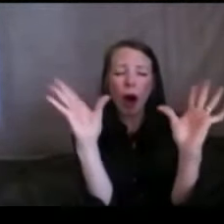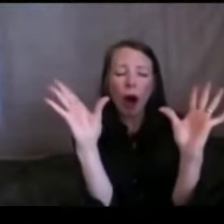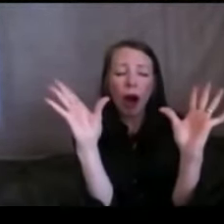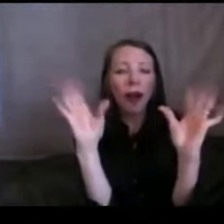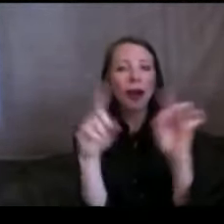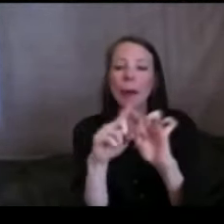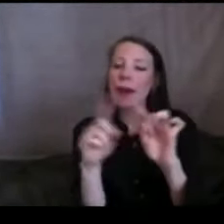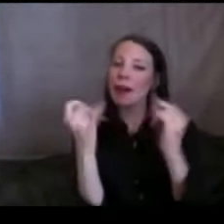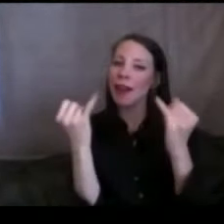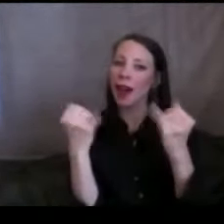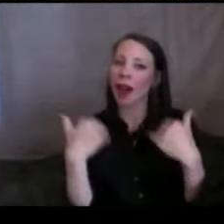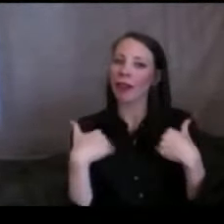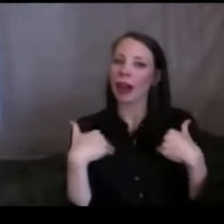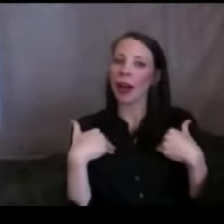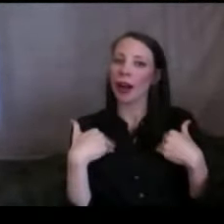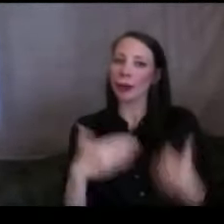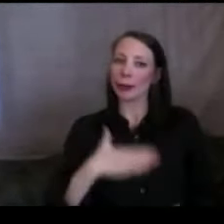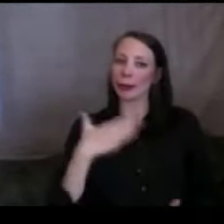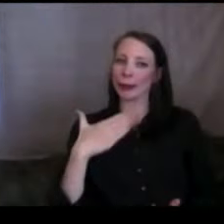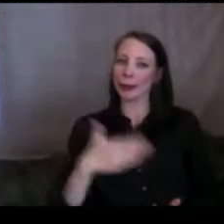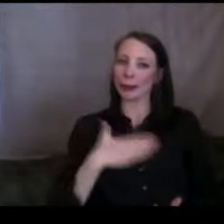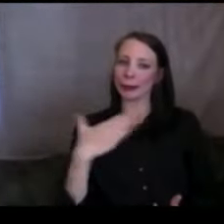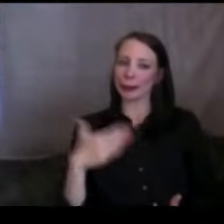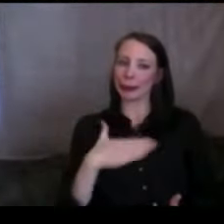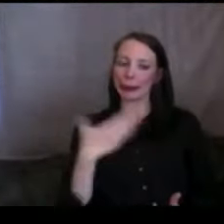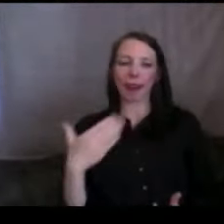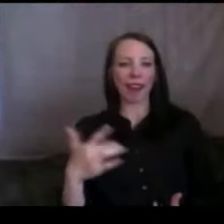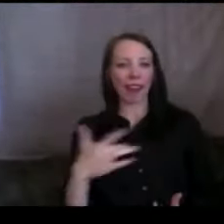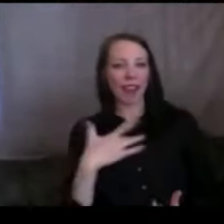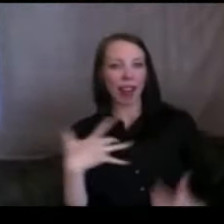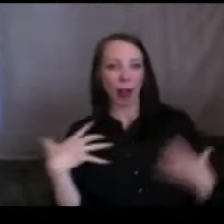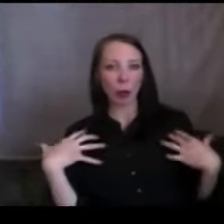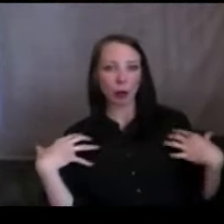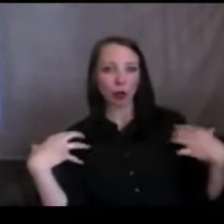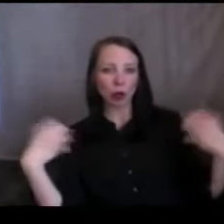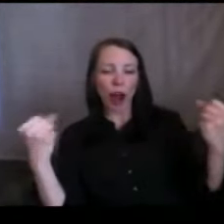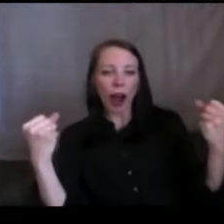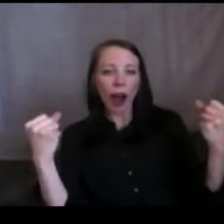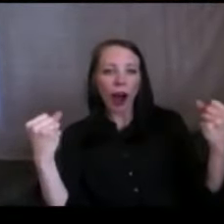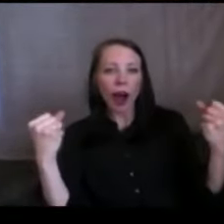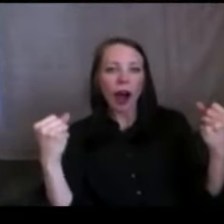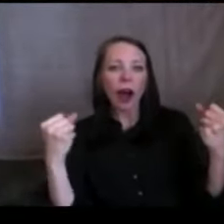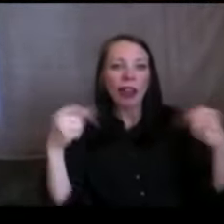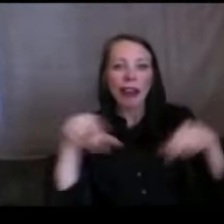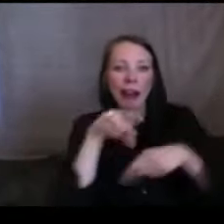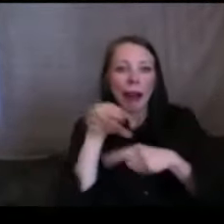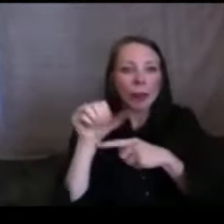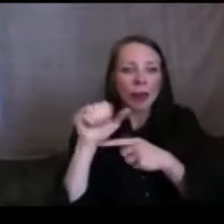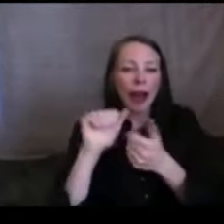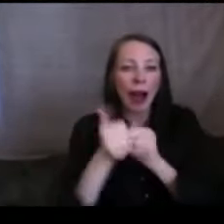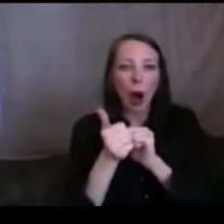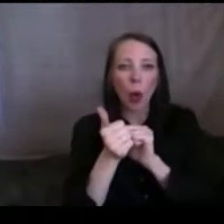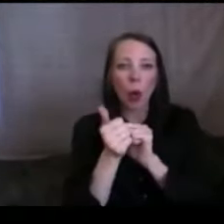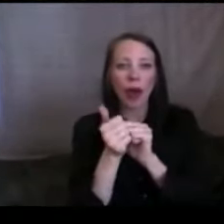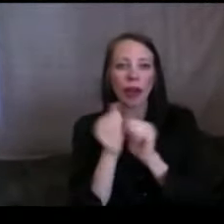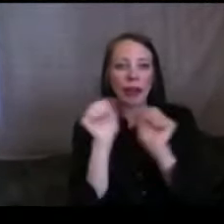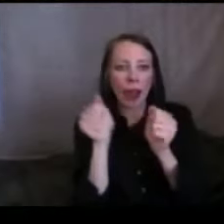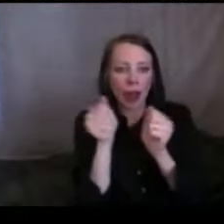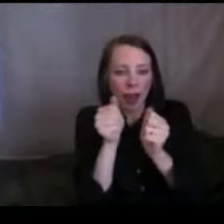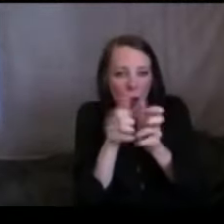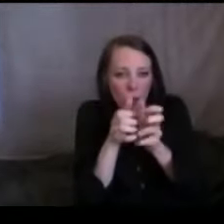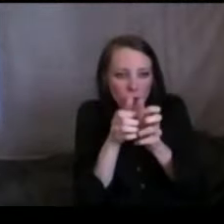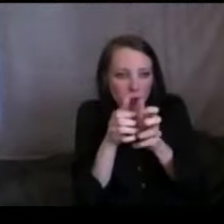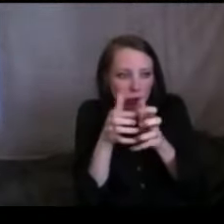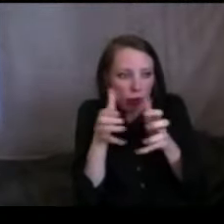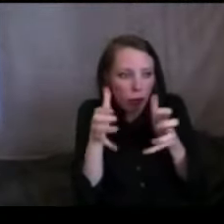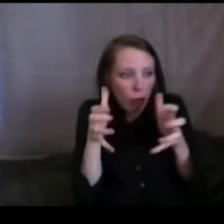really, again, to strengthen who we are, to understand better as a company how we can grow, because that's